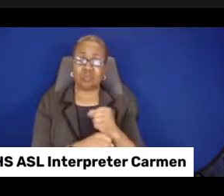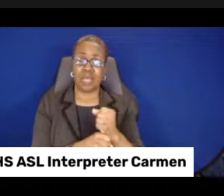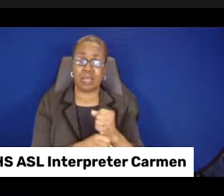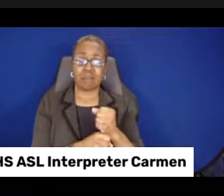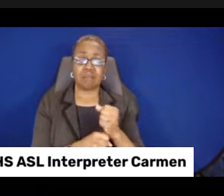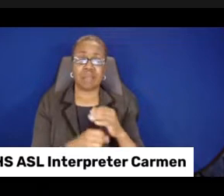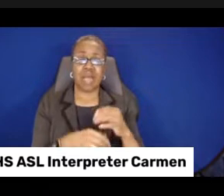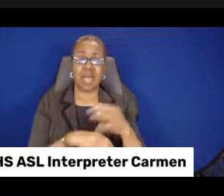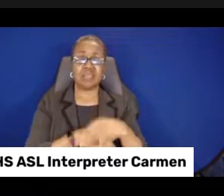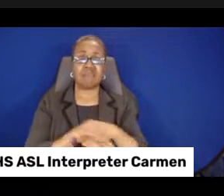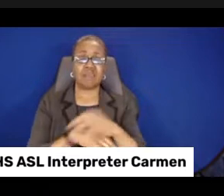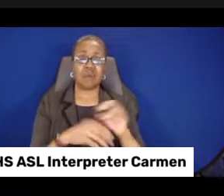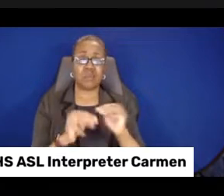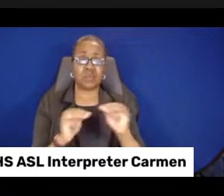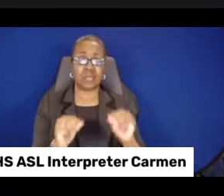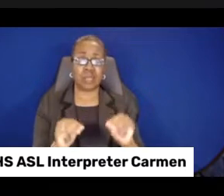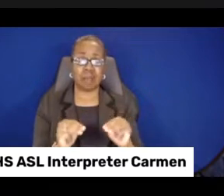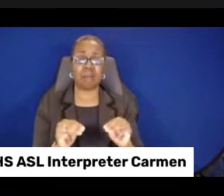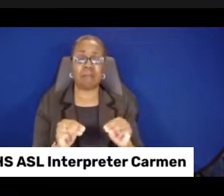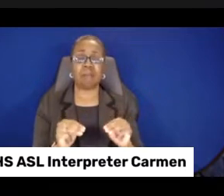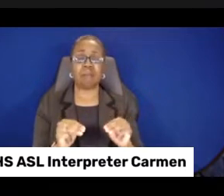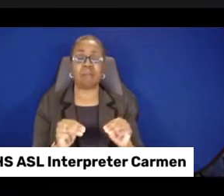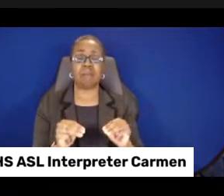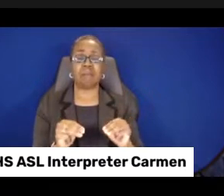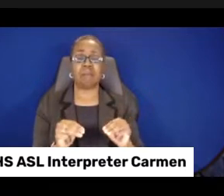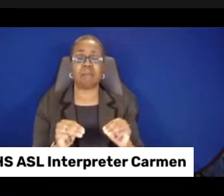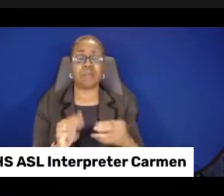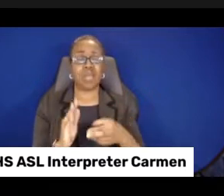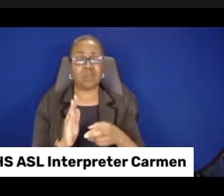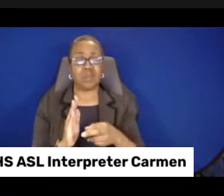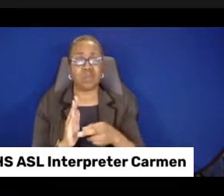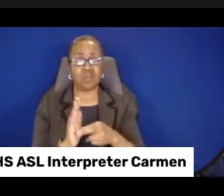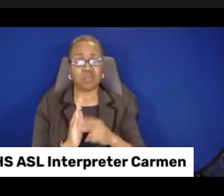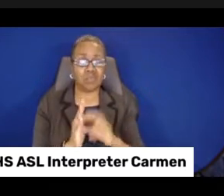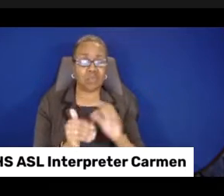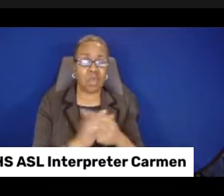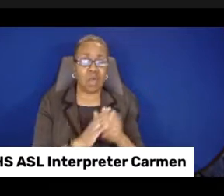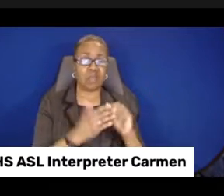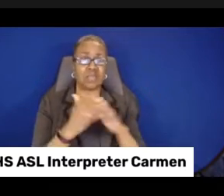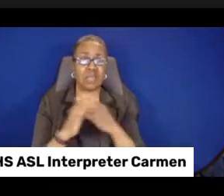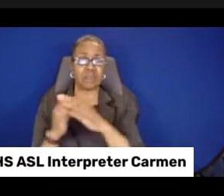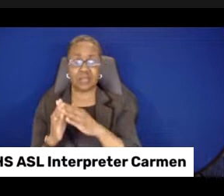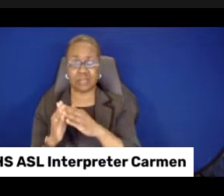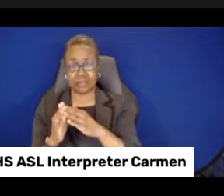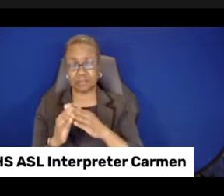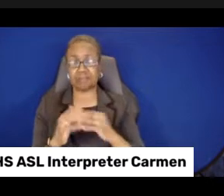Museum and is great, and reviews all these neighborhoods.